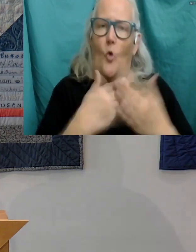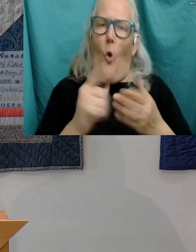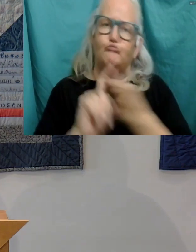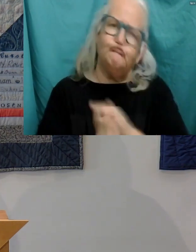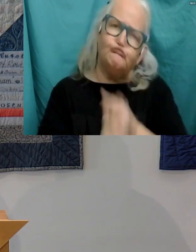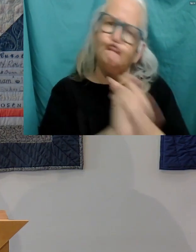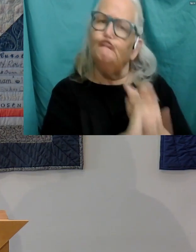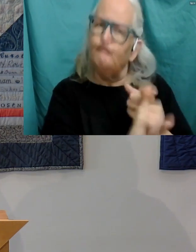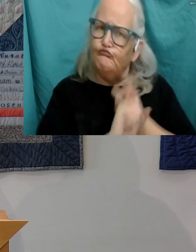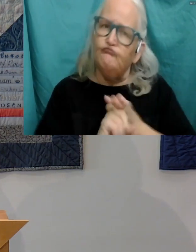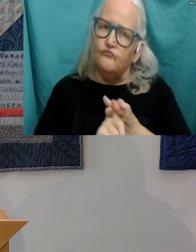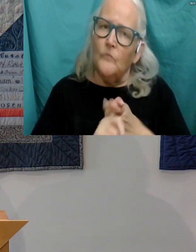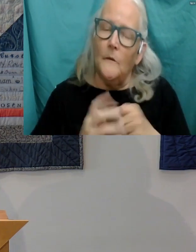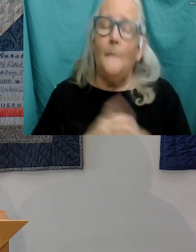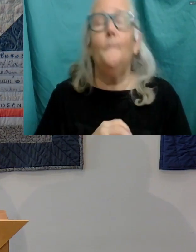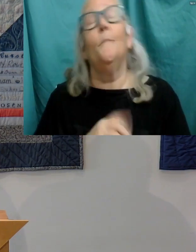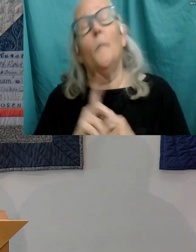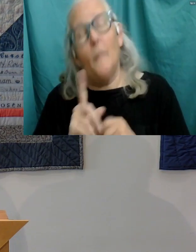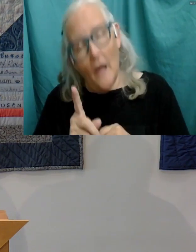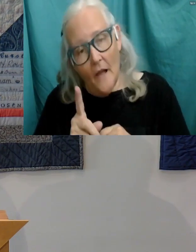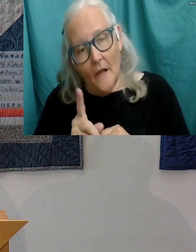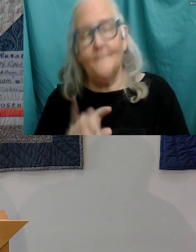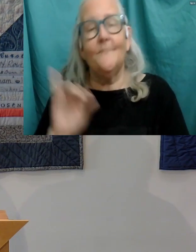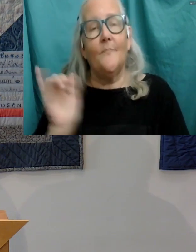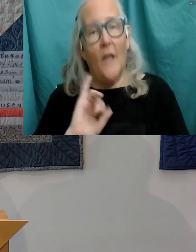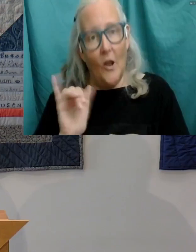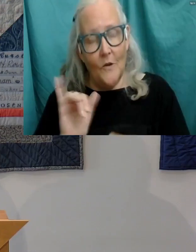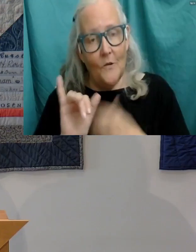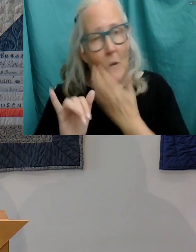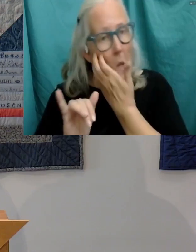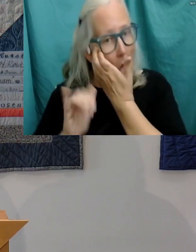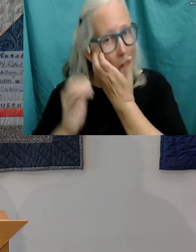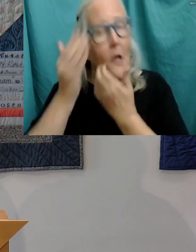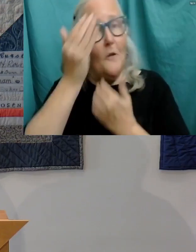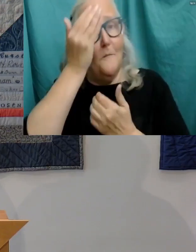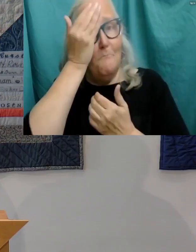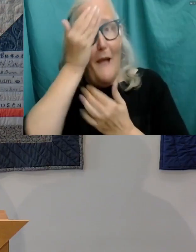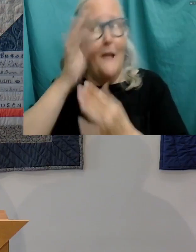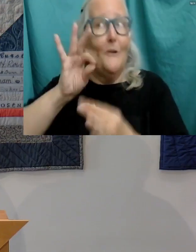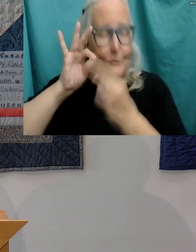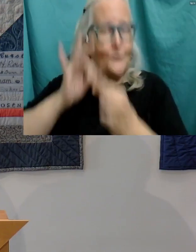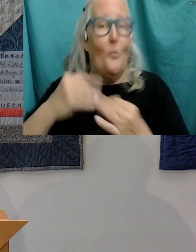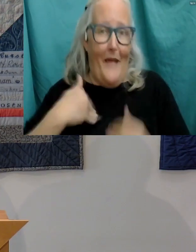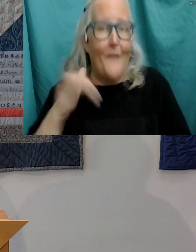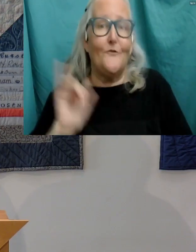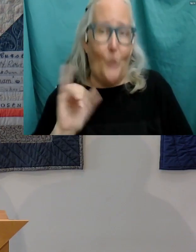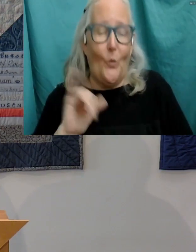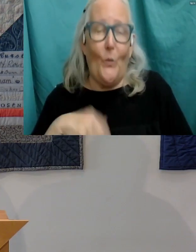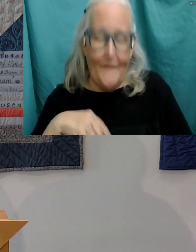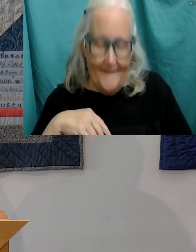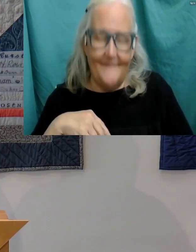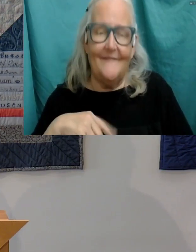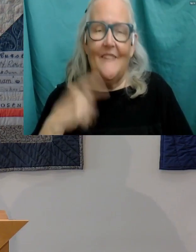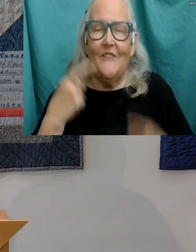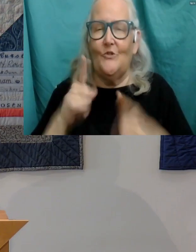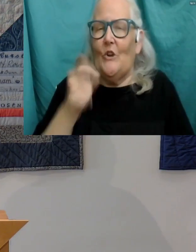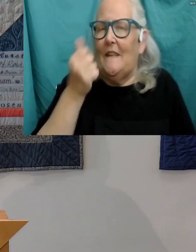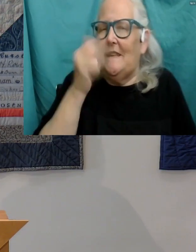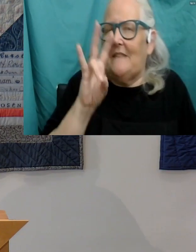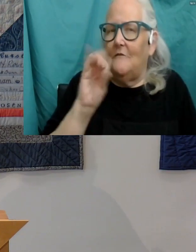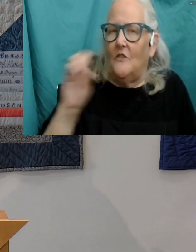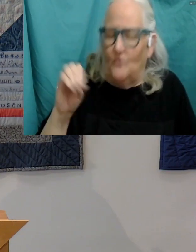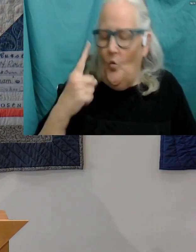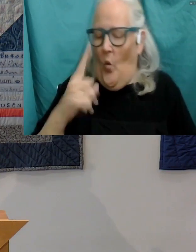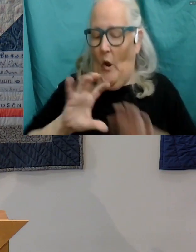was also a pirate utopia. Apparently, in the 1700s, a group of pirates who'd spent their